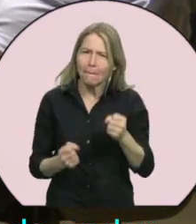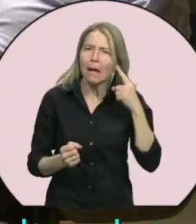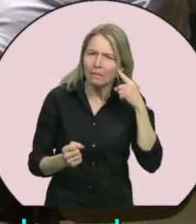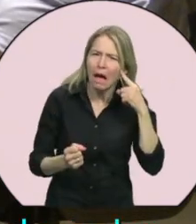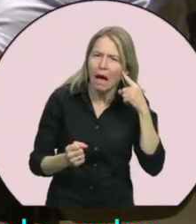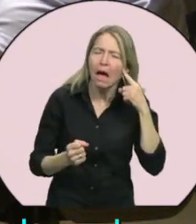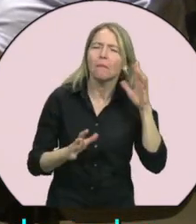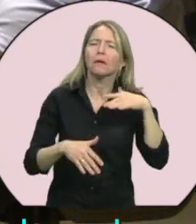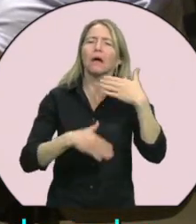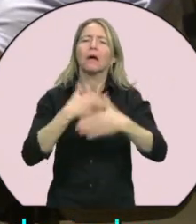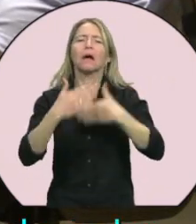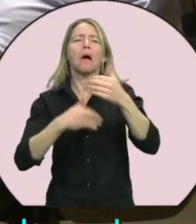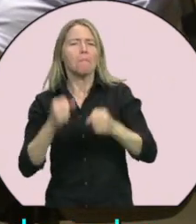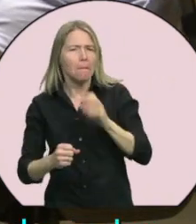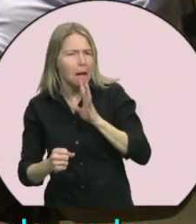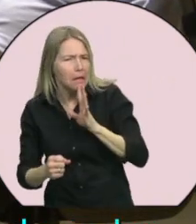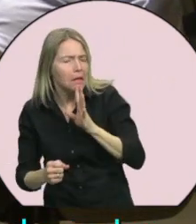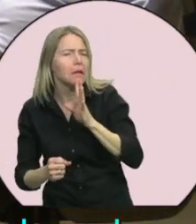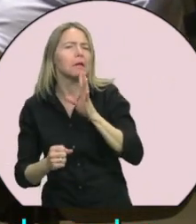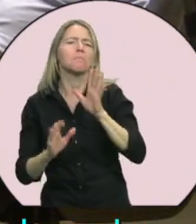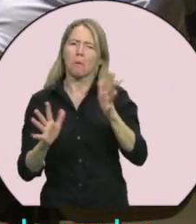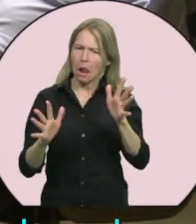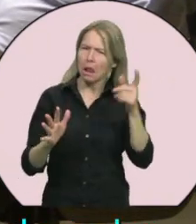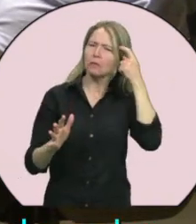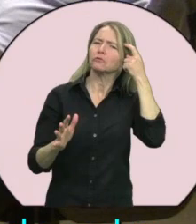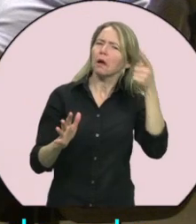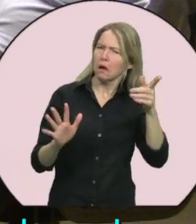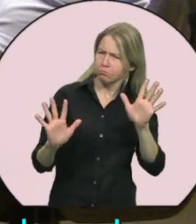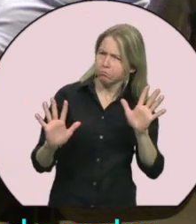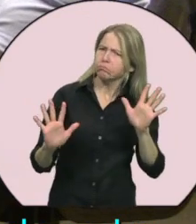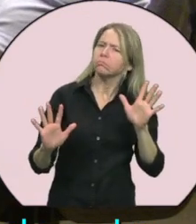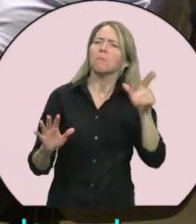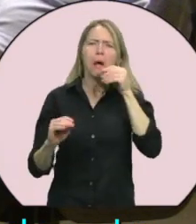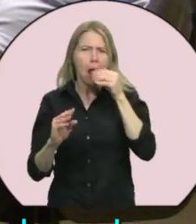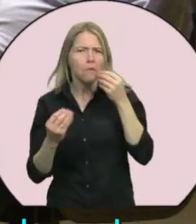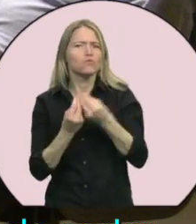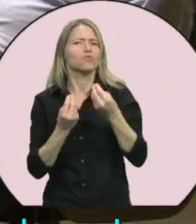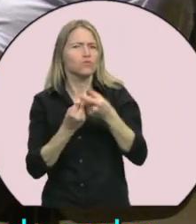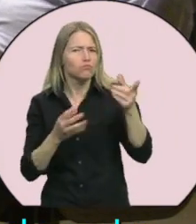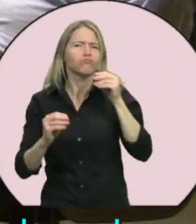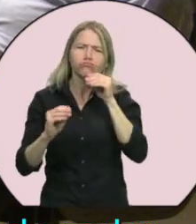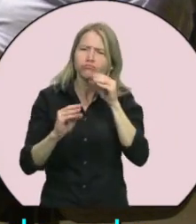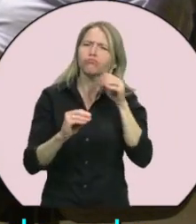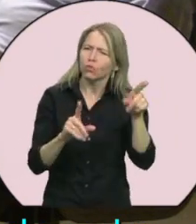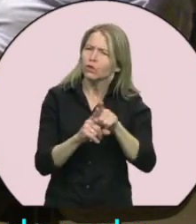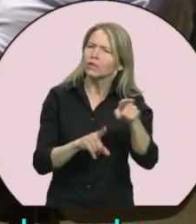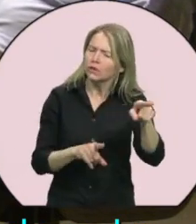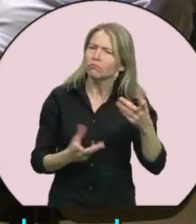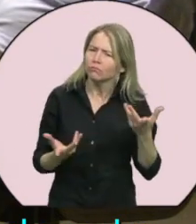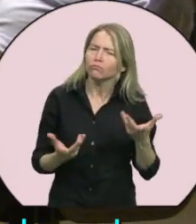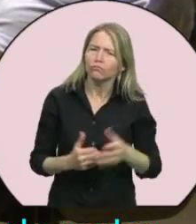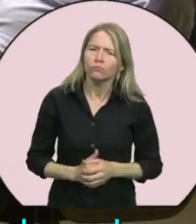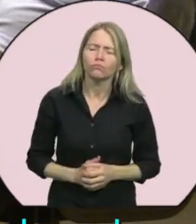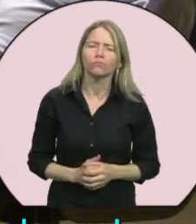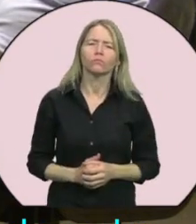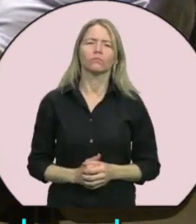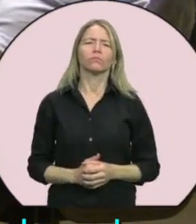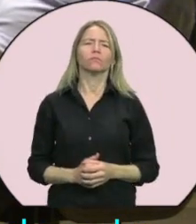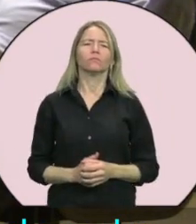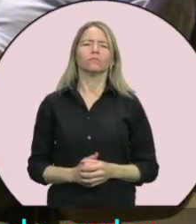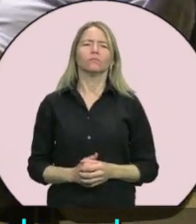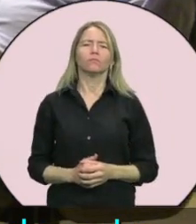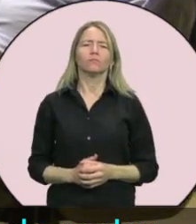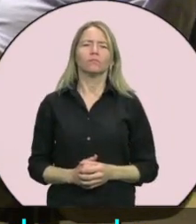she was able to hear, and she was able to talk. When she was quite smart, she was talking away quite a bit from when she